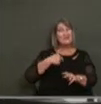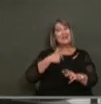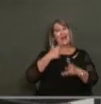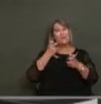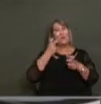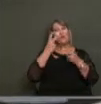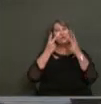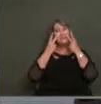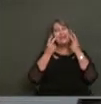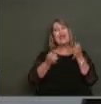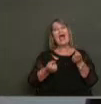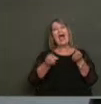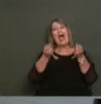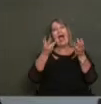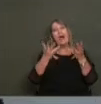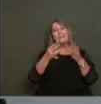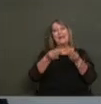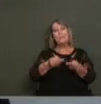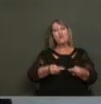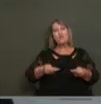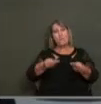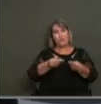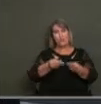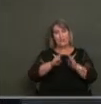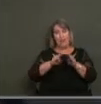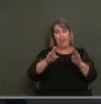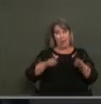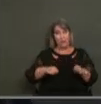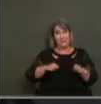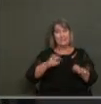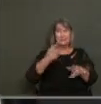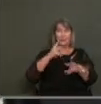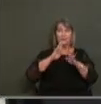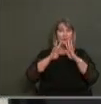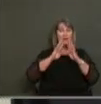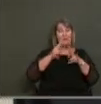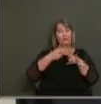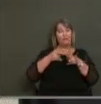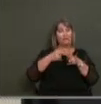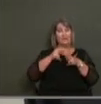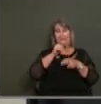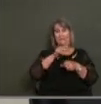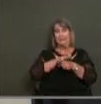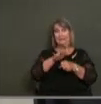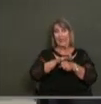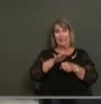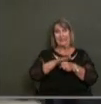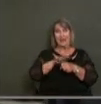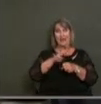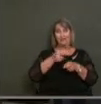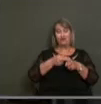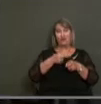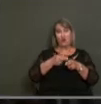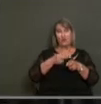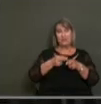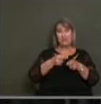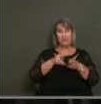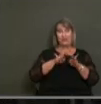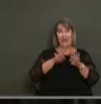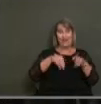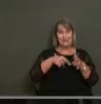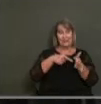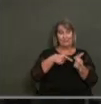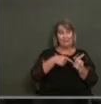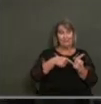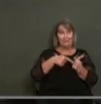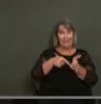rentals are displacing from the rental market. As we talk about the shortage of affordable housing, when we see single-family homes and accessory